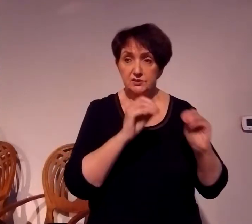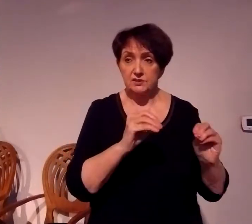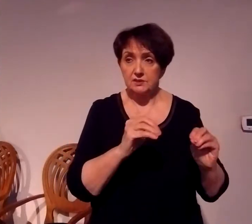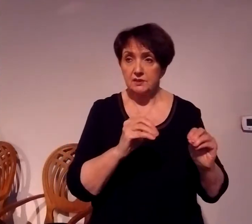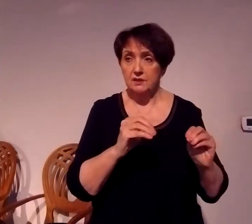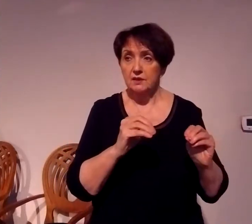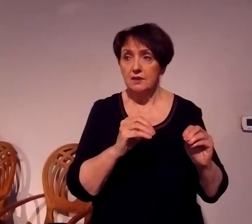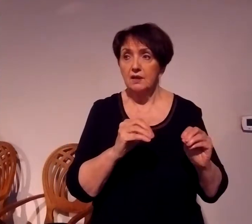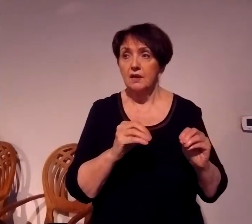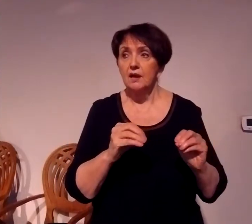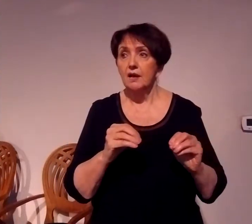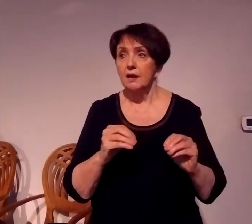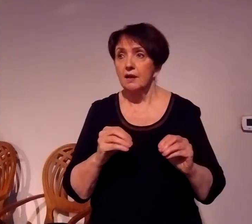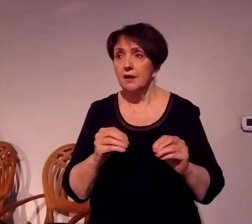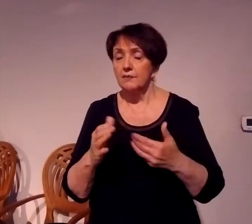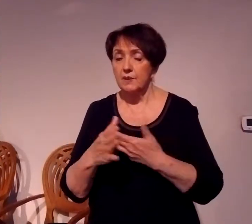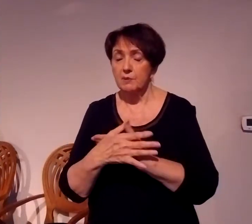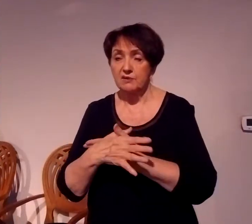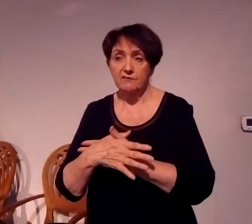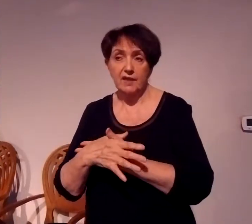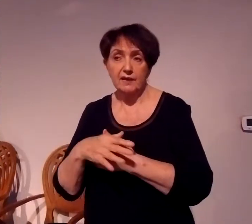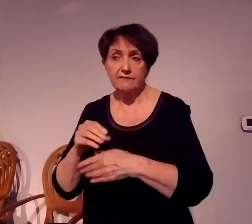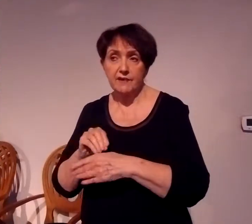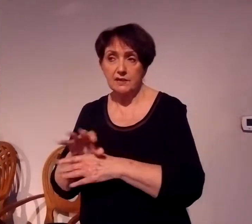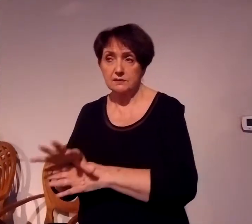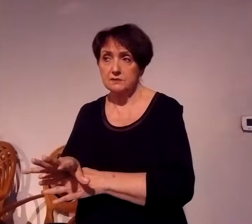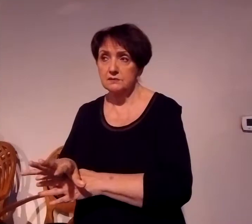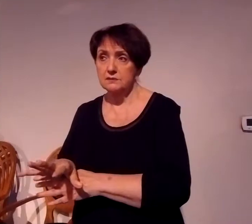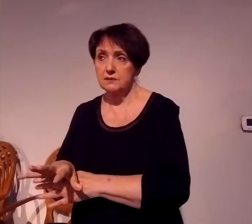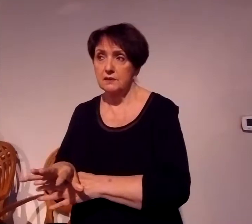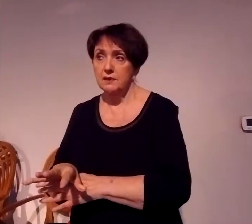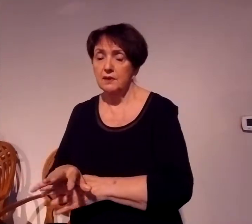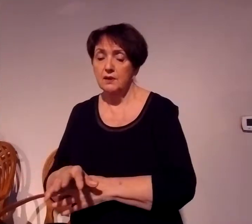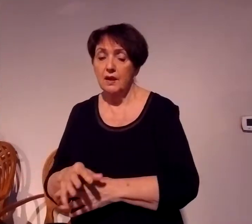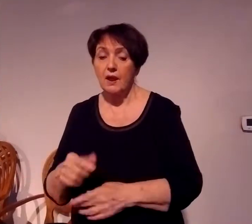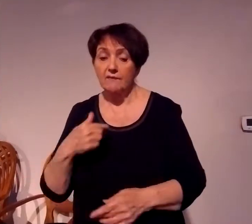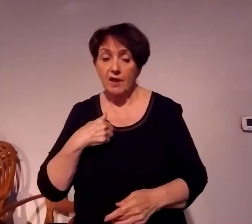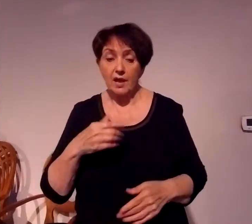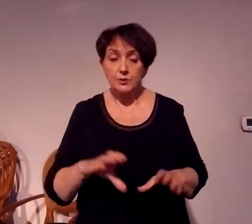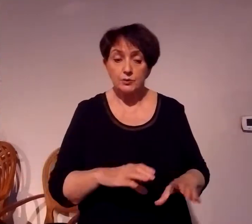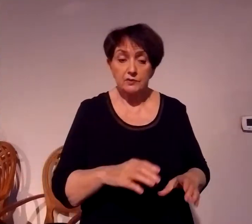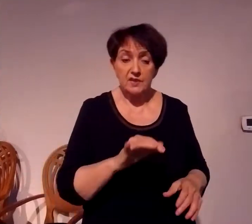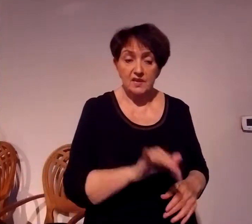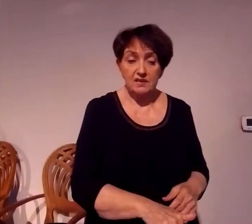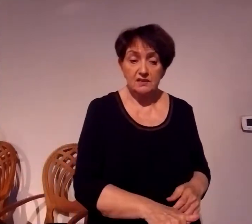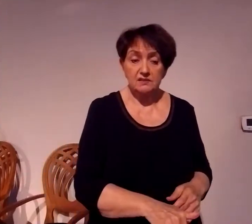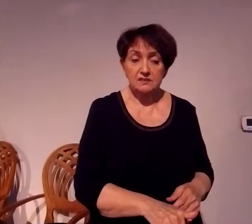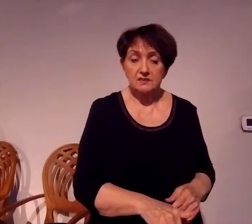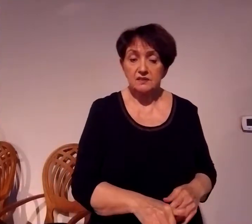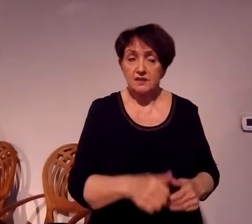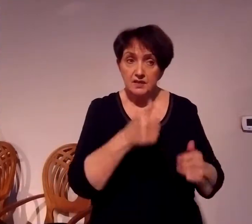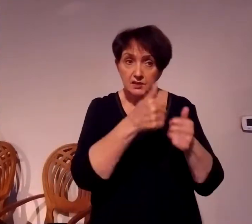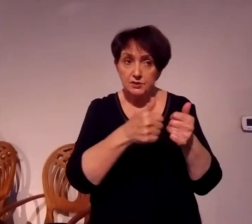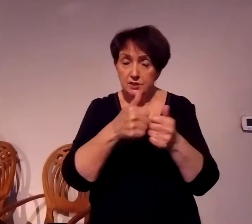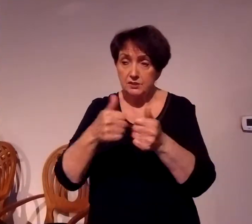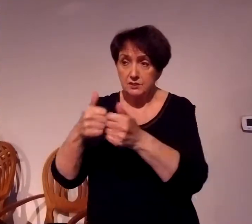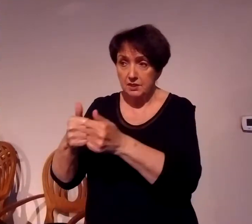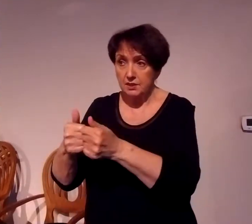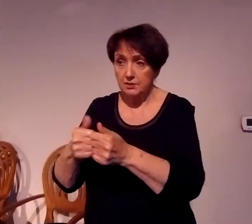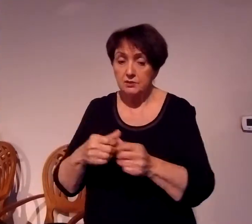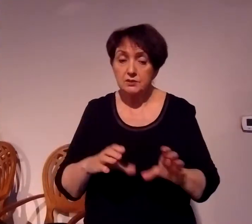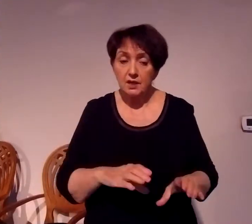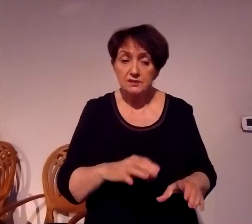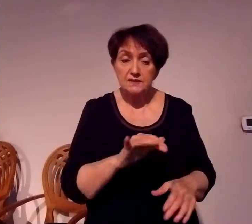field and the butterfly effect that when I do this, when each one of us does this in